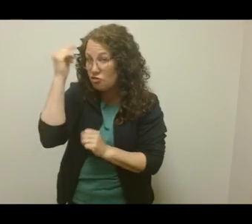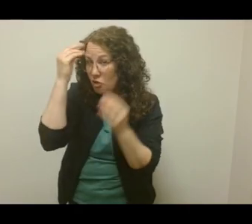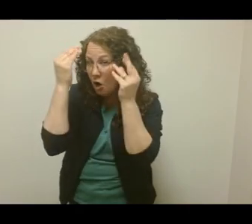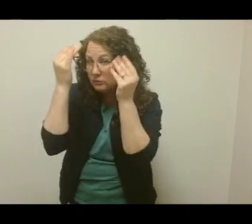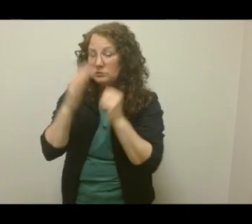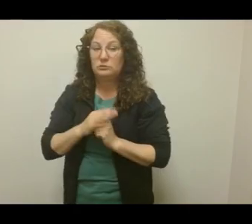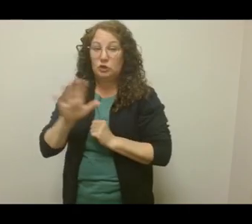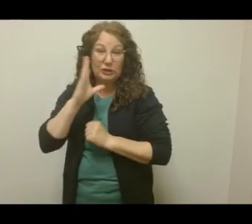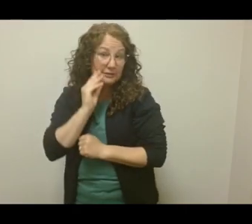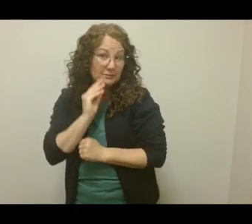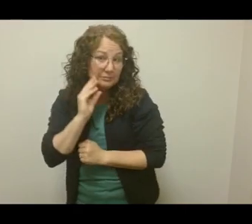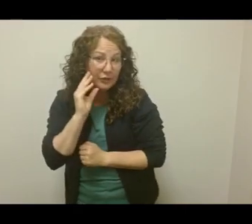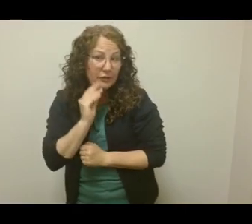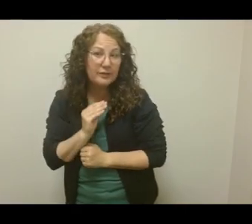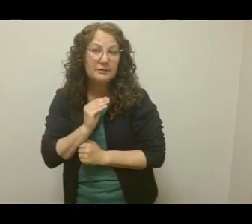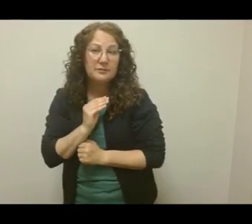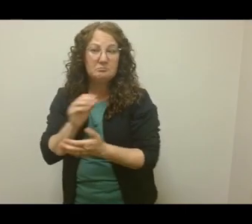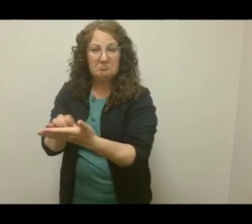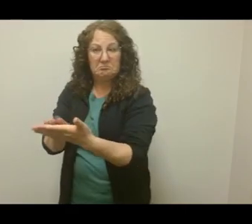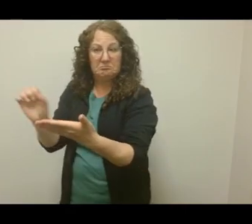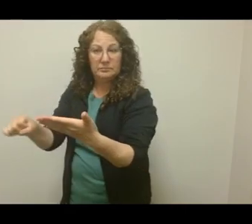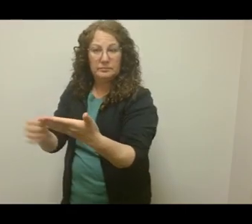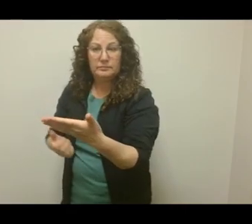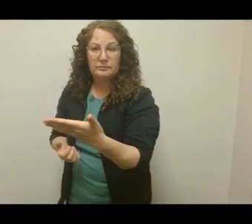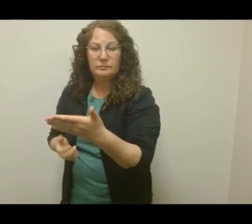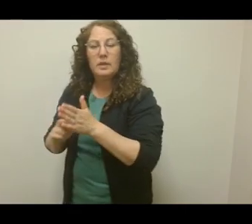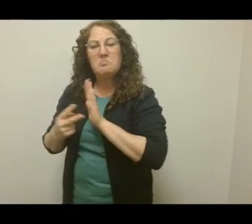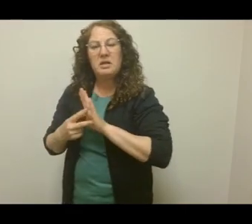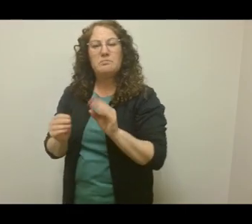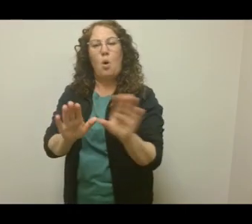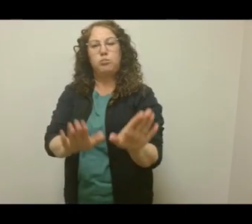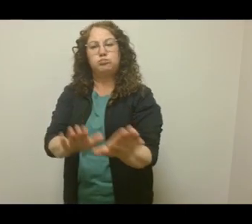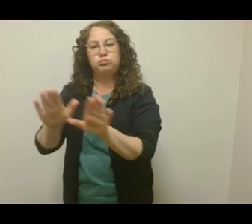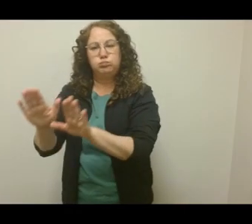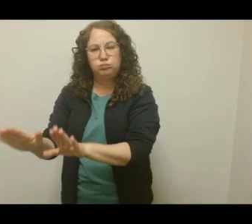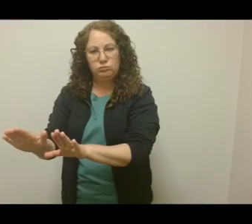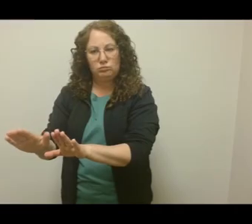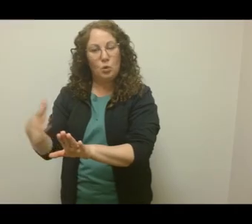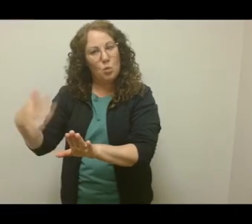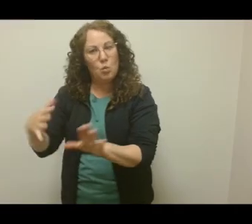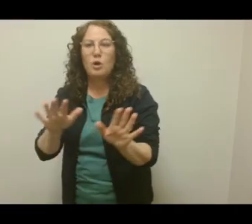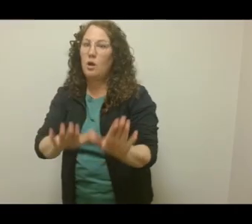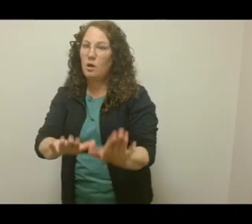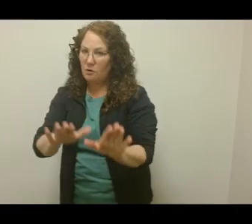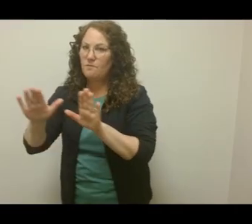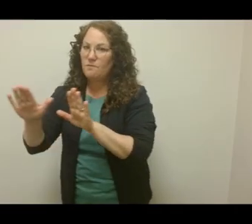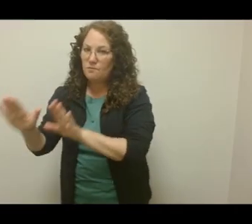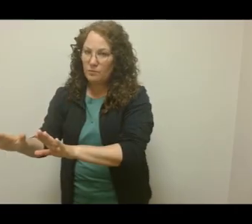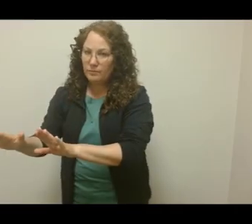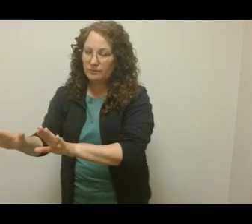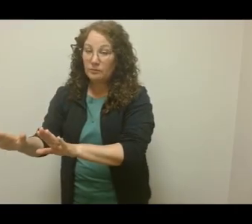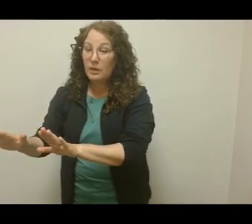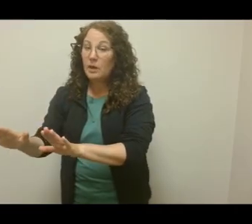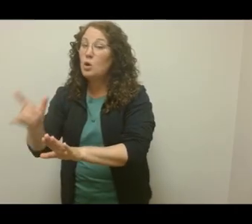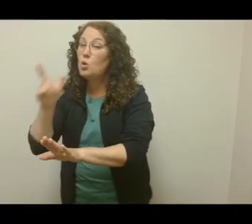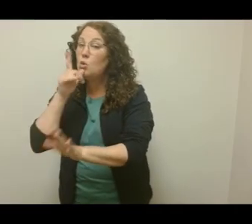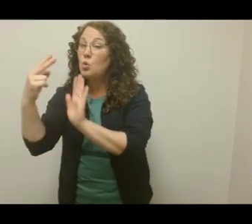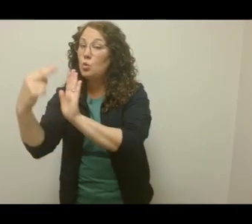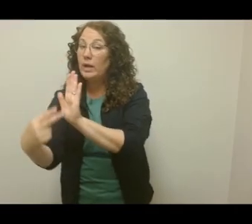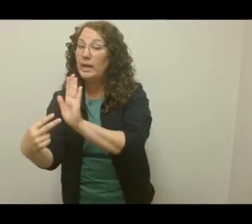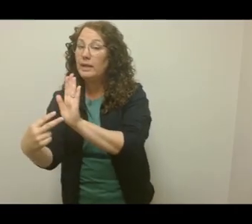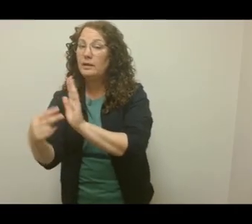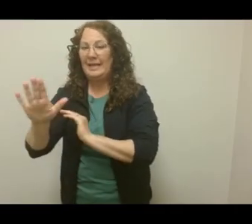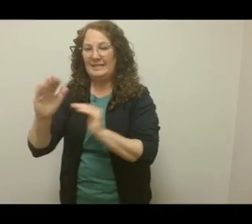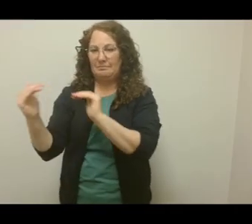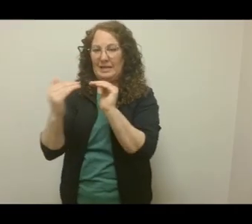experiences. So the posts are informal, maybe very informal. the audience is Olu's peers and